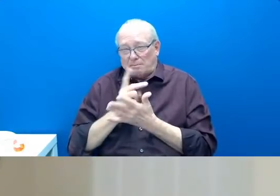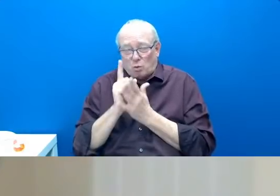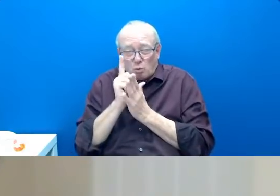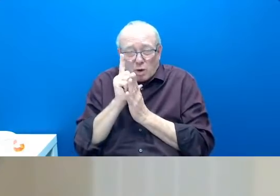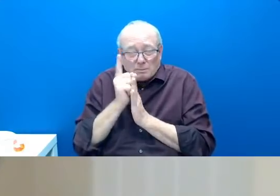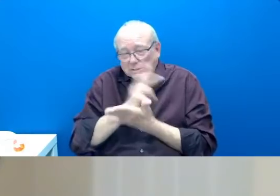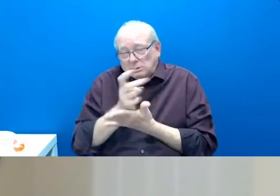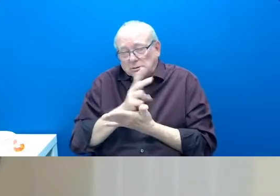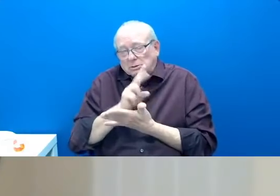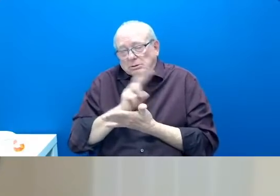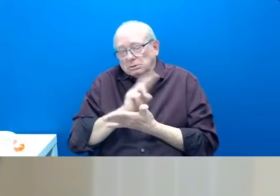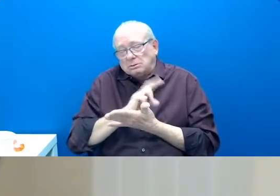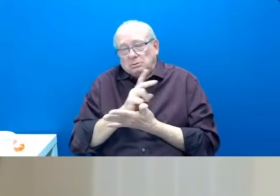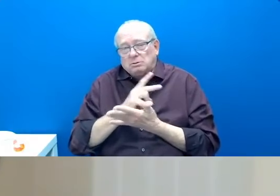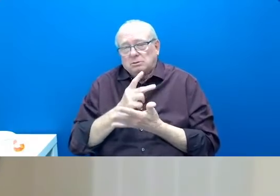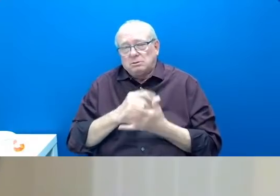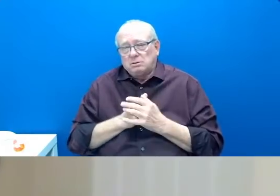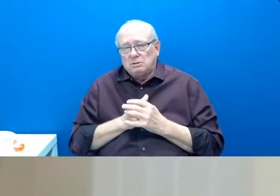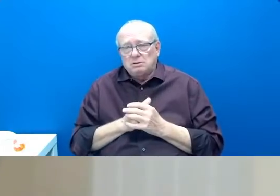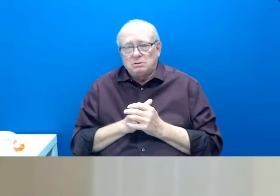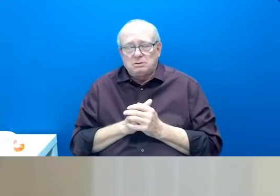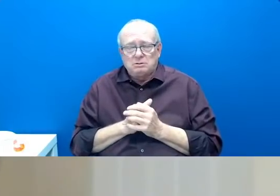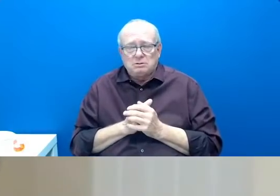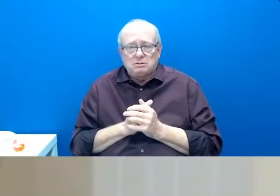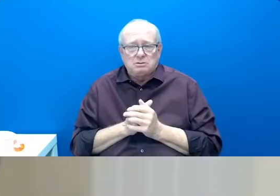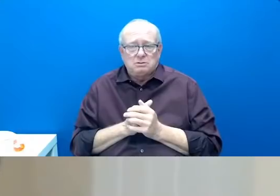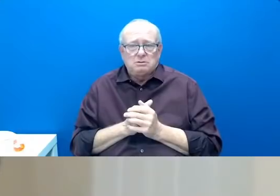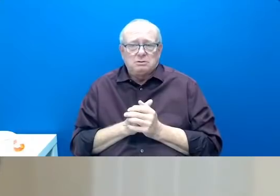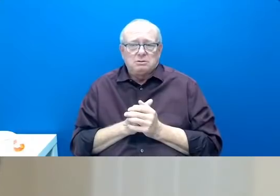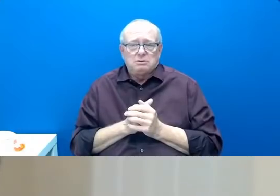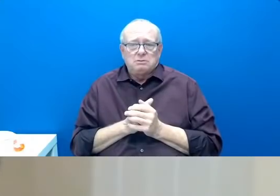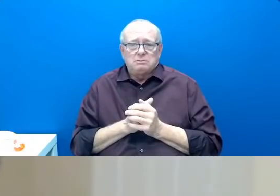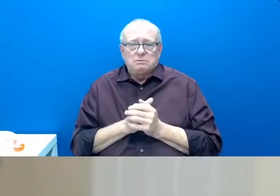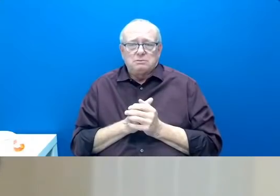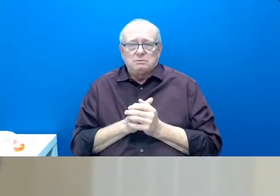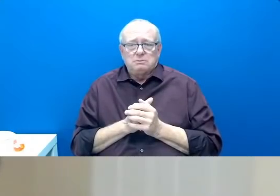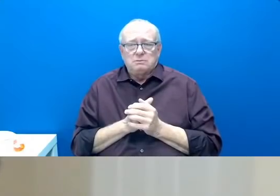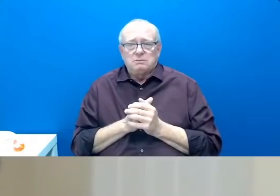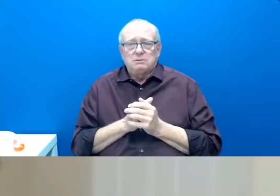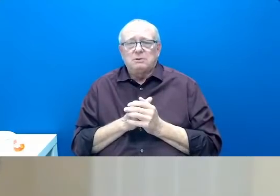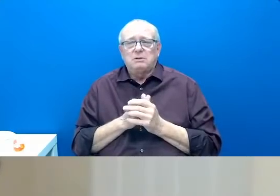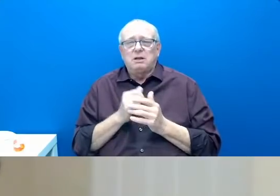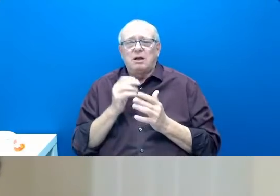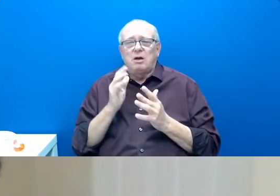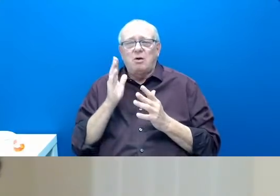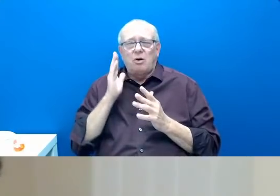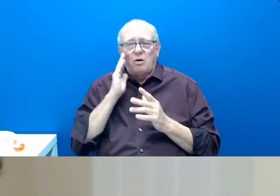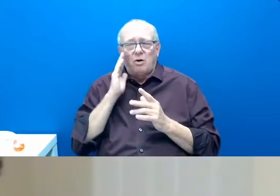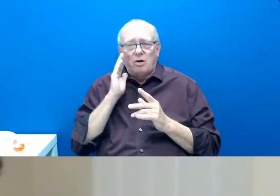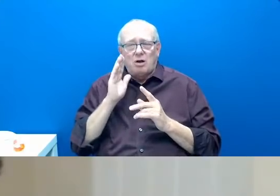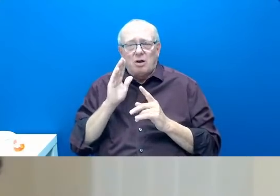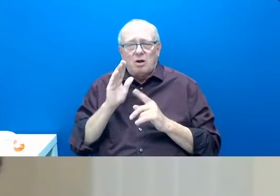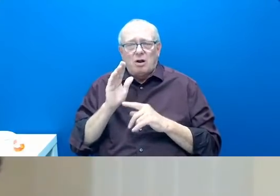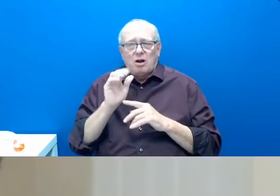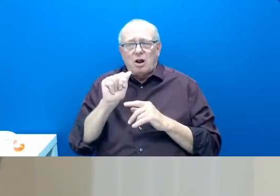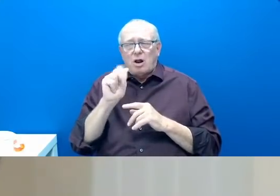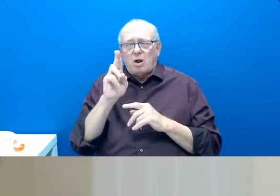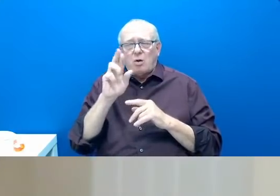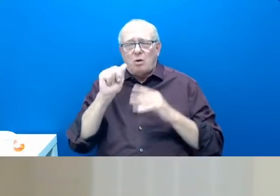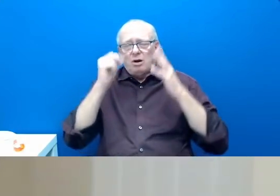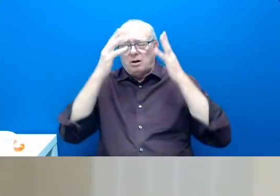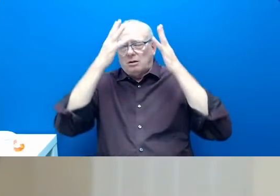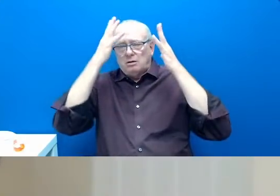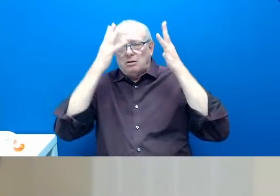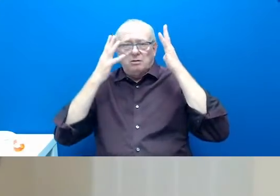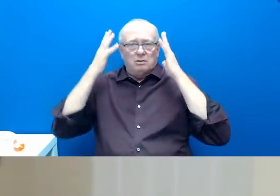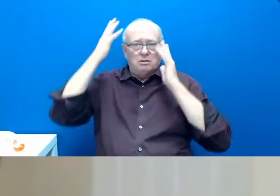then the aura and everything else didn't disappear till about 5 minutes. I was rushed